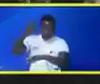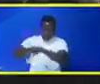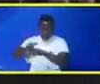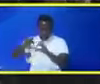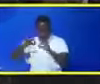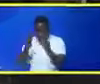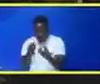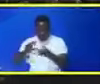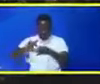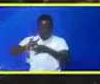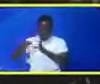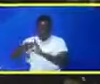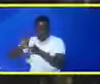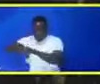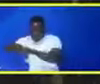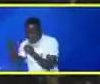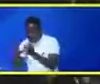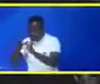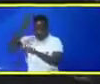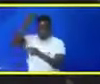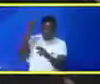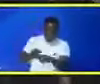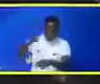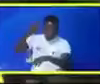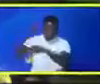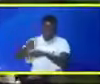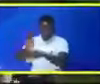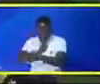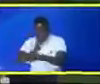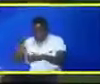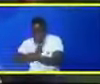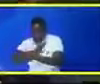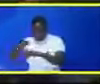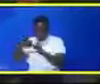families, chains break over businesses.